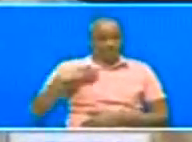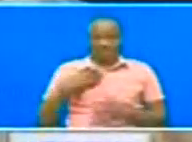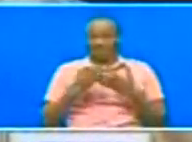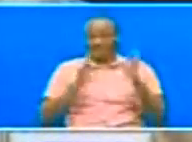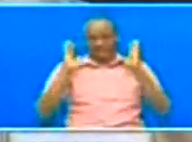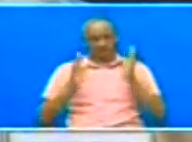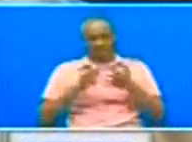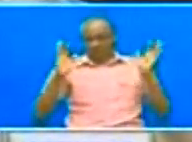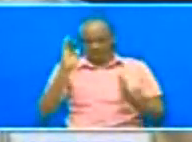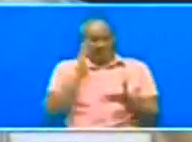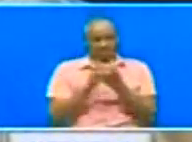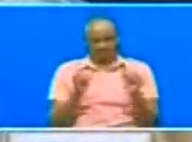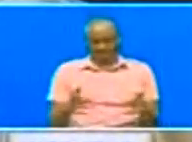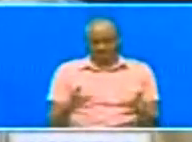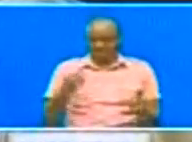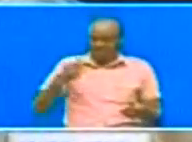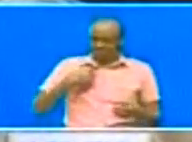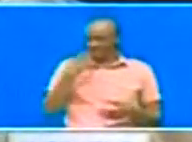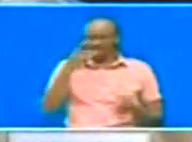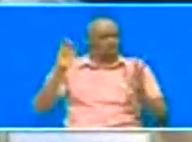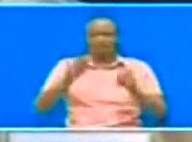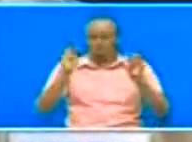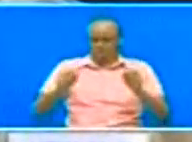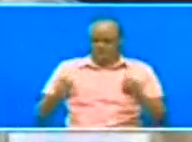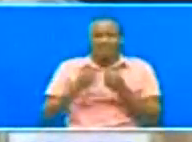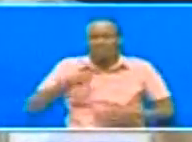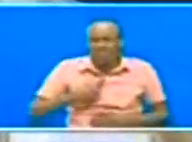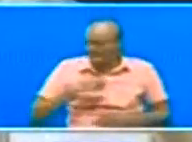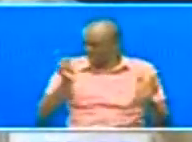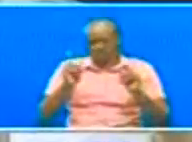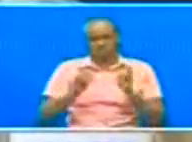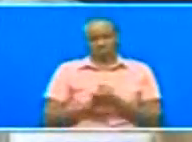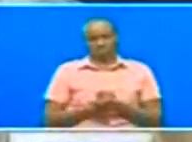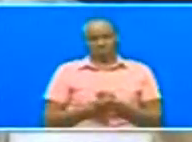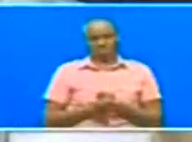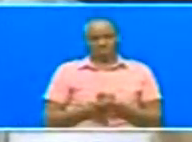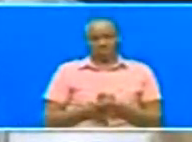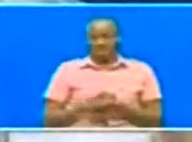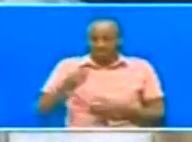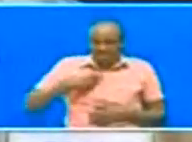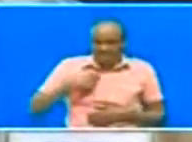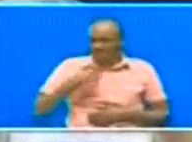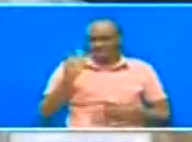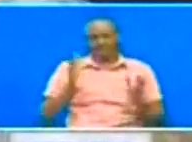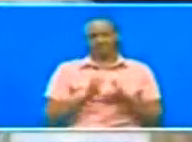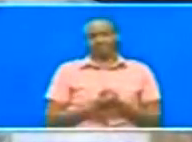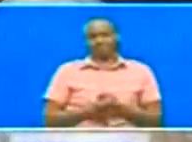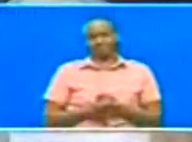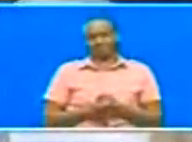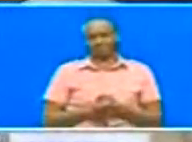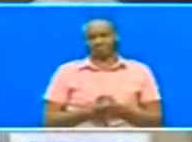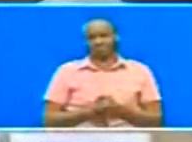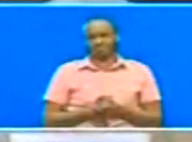first because I was like, no, no, it cannot be my baby. And probably not me.